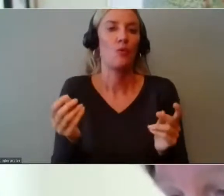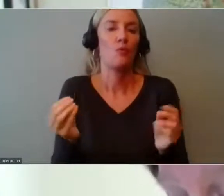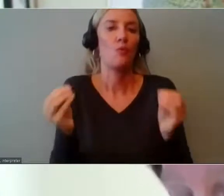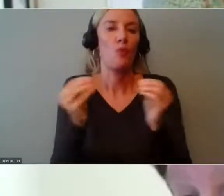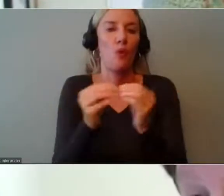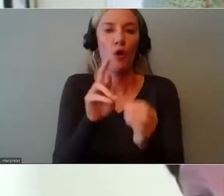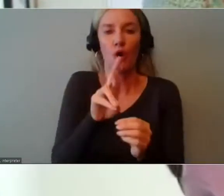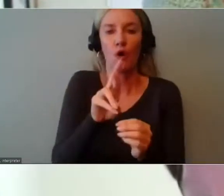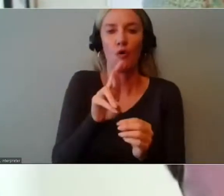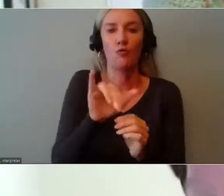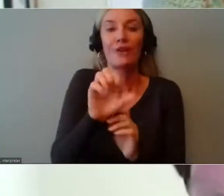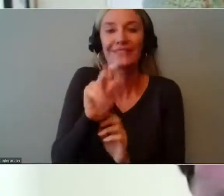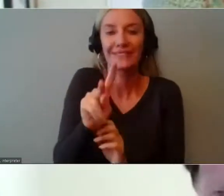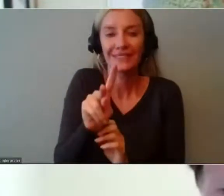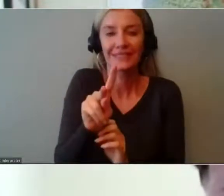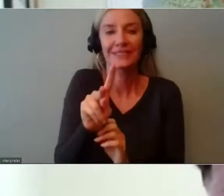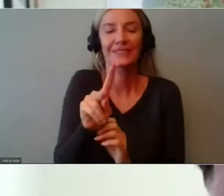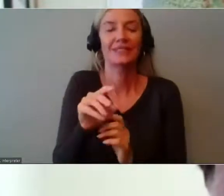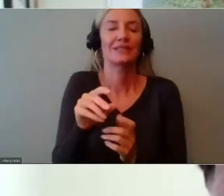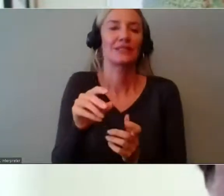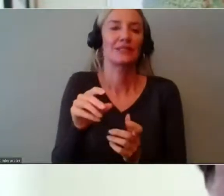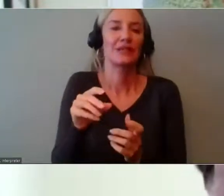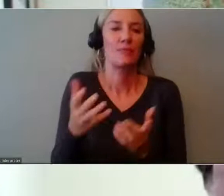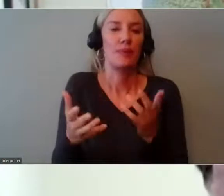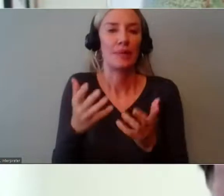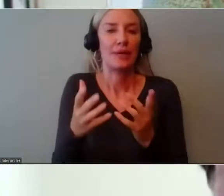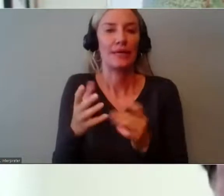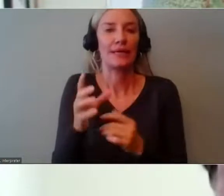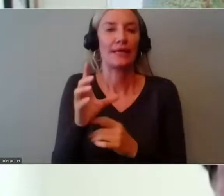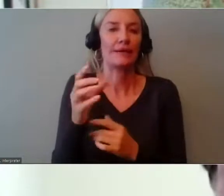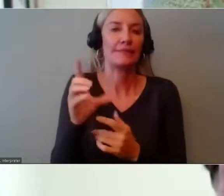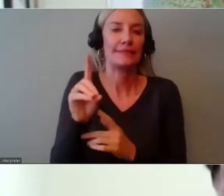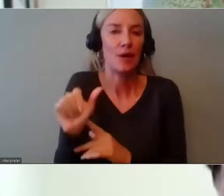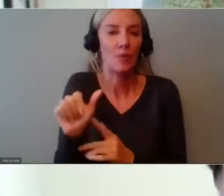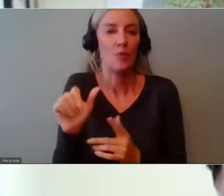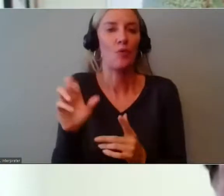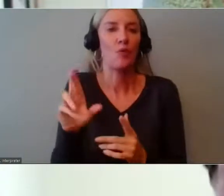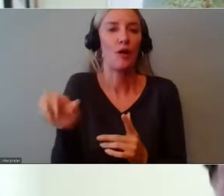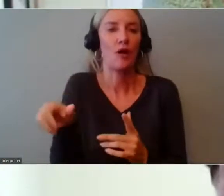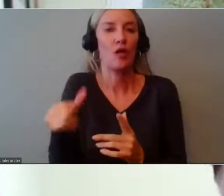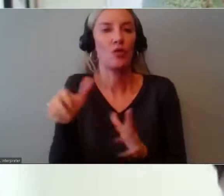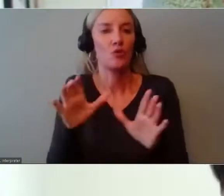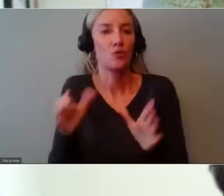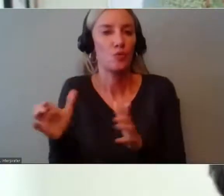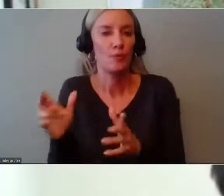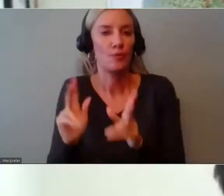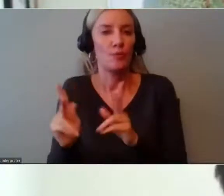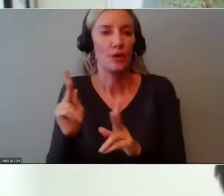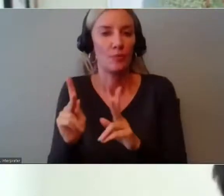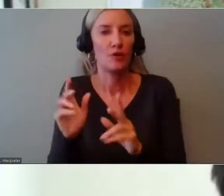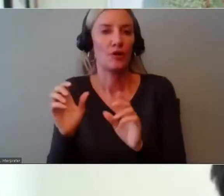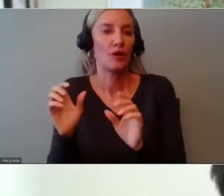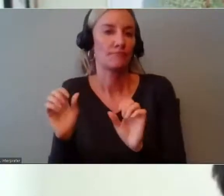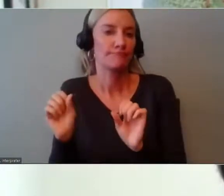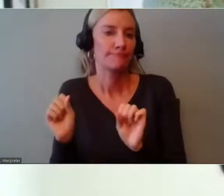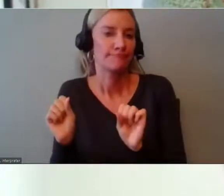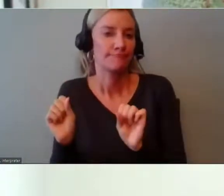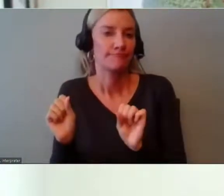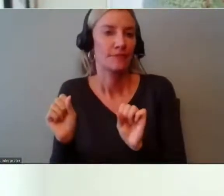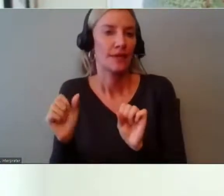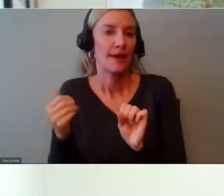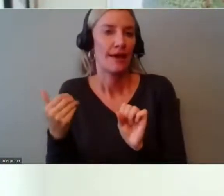who, for example, might be disabled, people from minority groups who do have